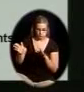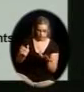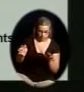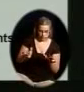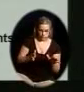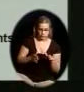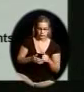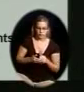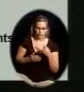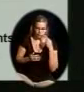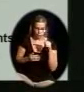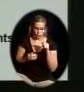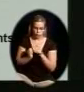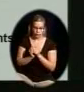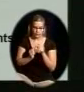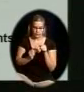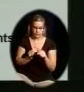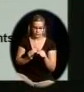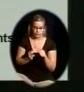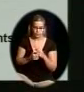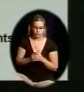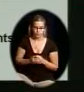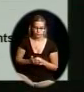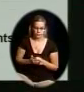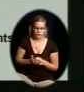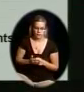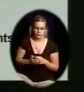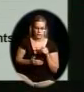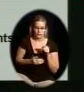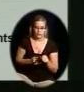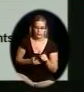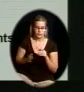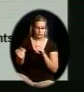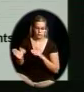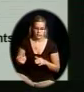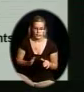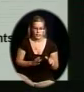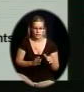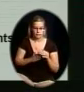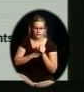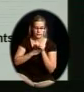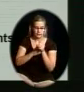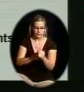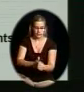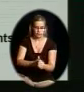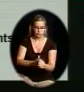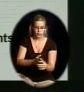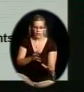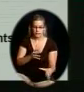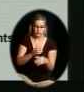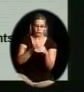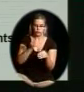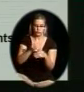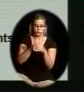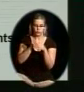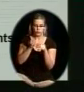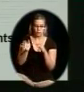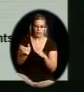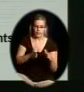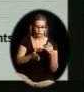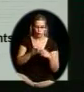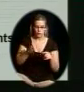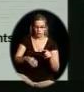for with this initiative. So this particular plan leads to additional plans. What is the